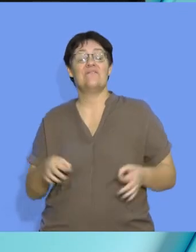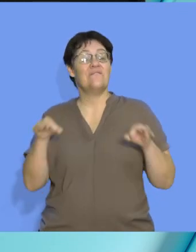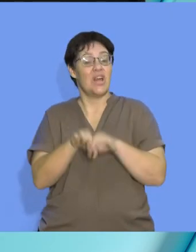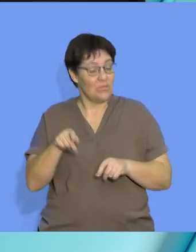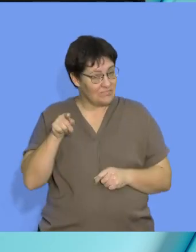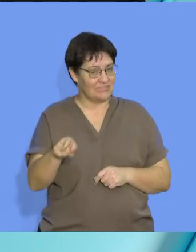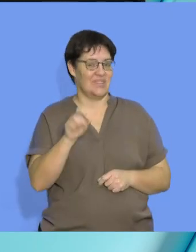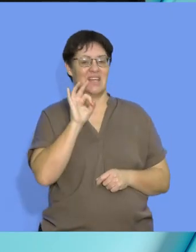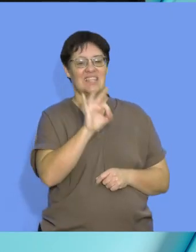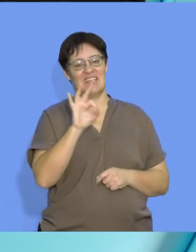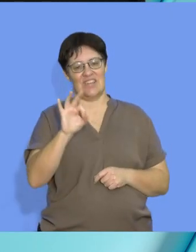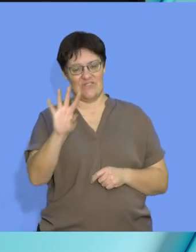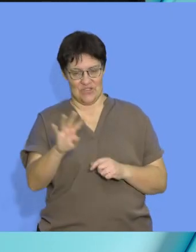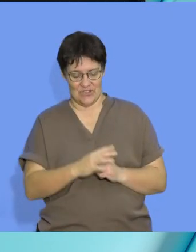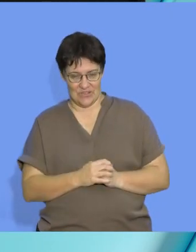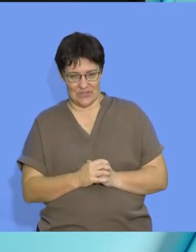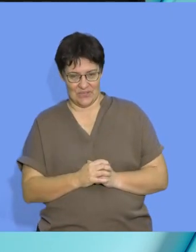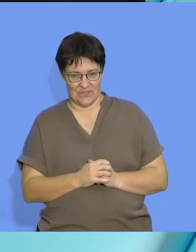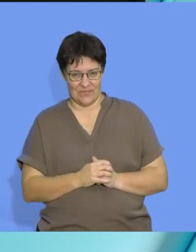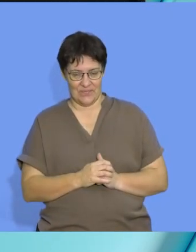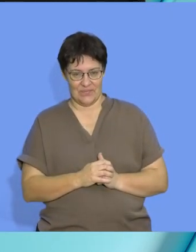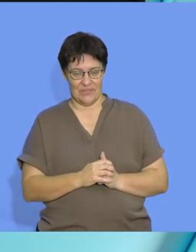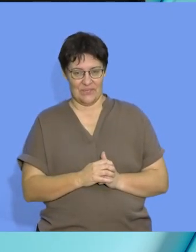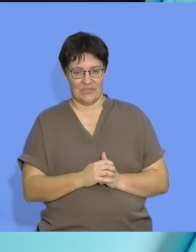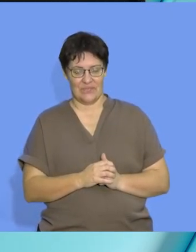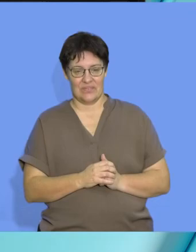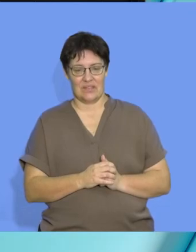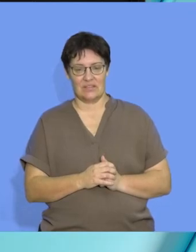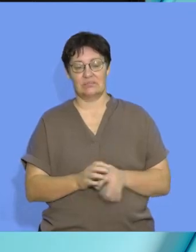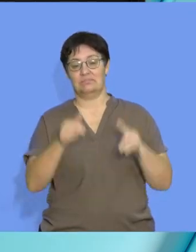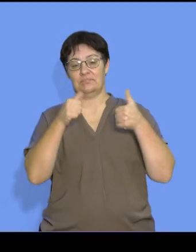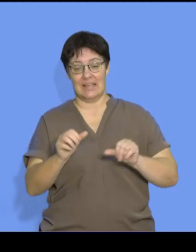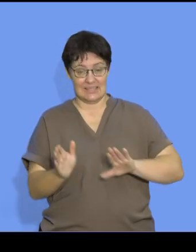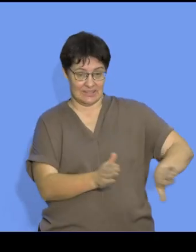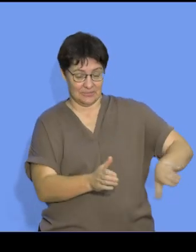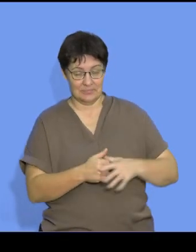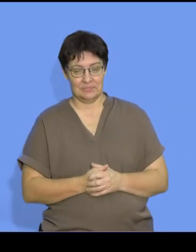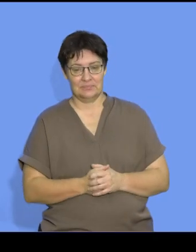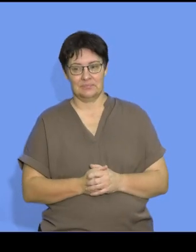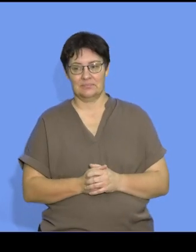is 334. Great, let's look at the next one.